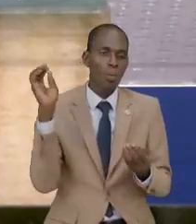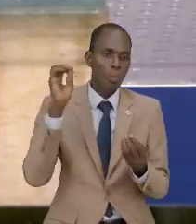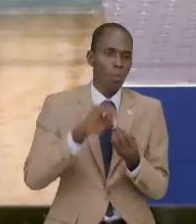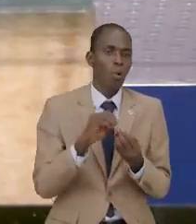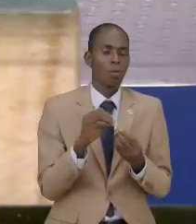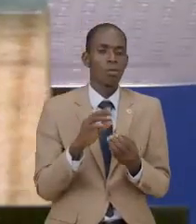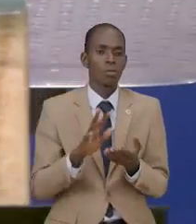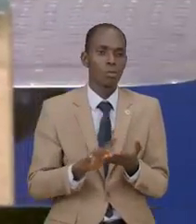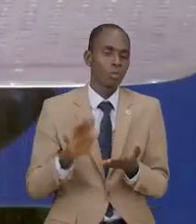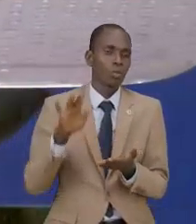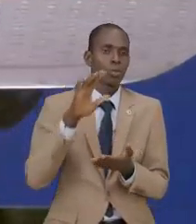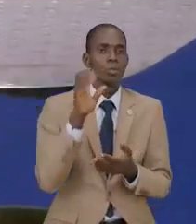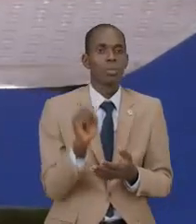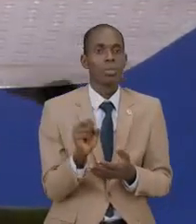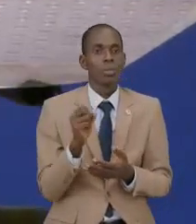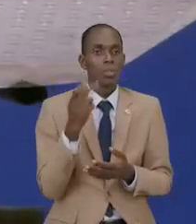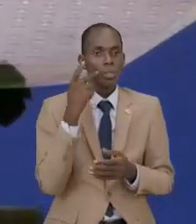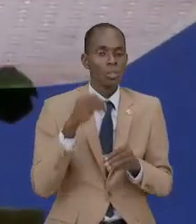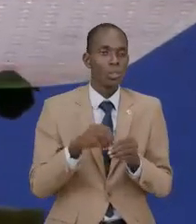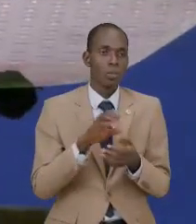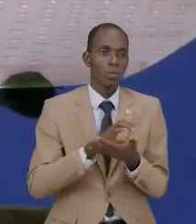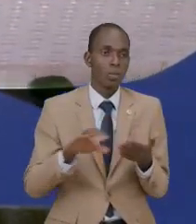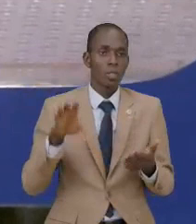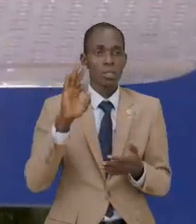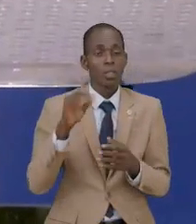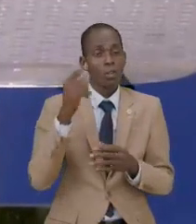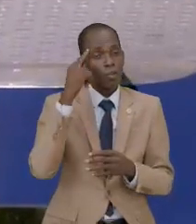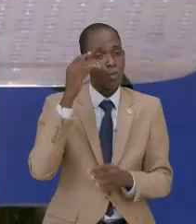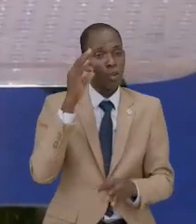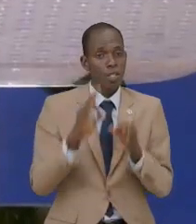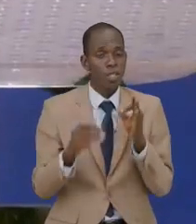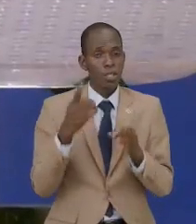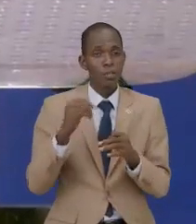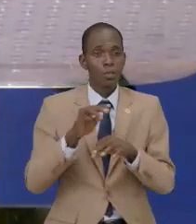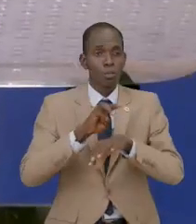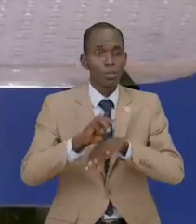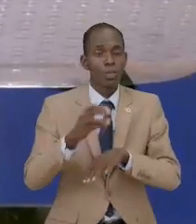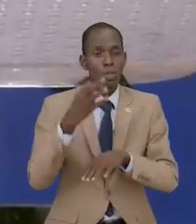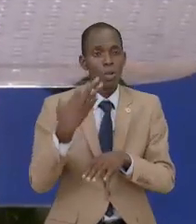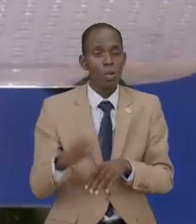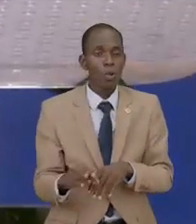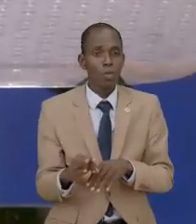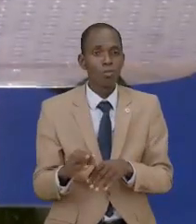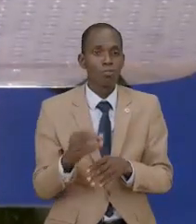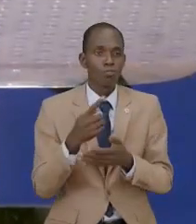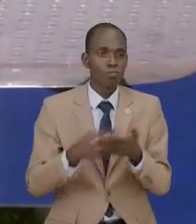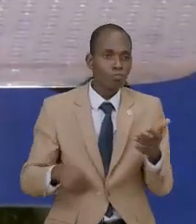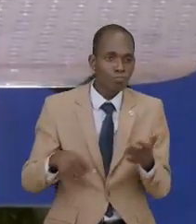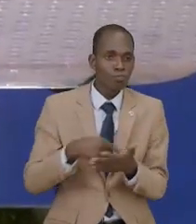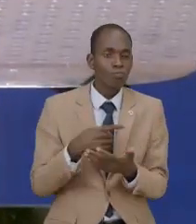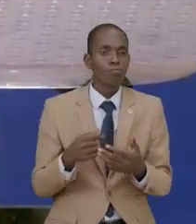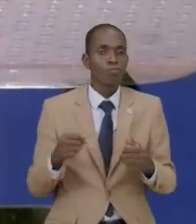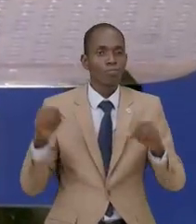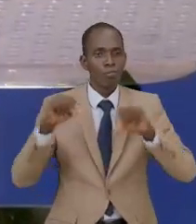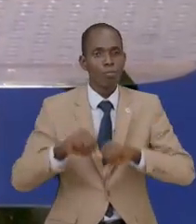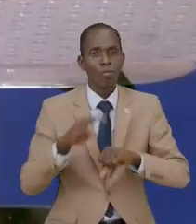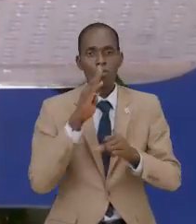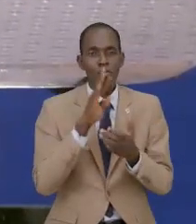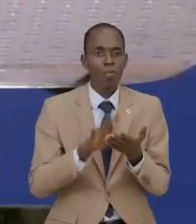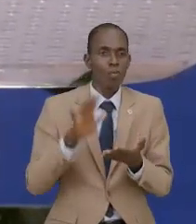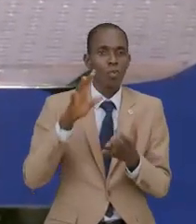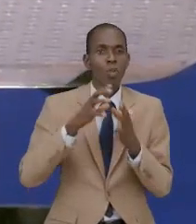verse 9? In verse 9, for if the ministration of condemnation be glory, much